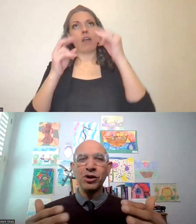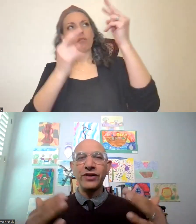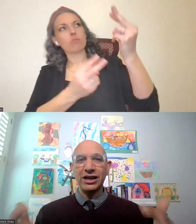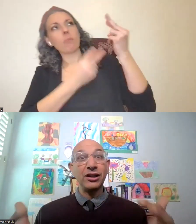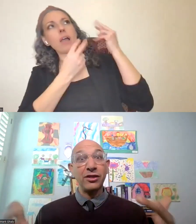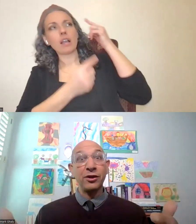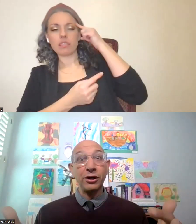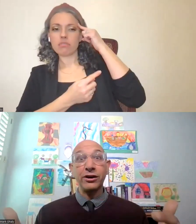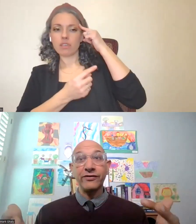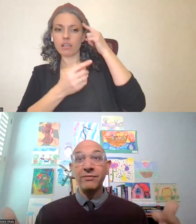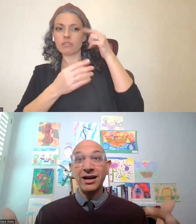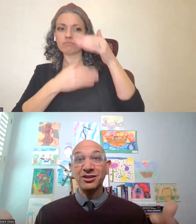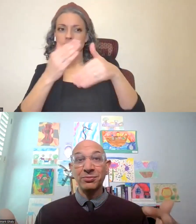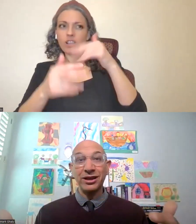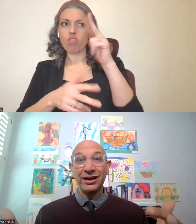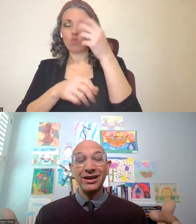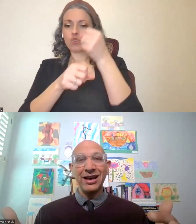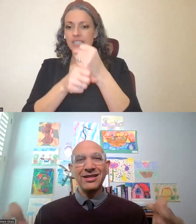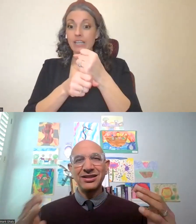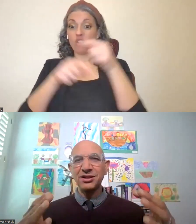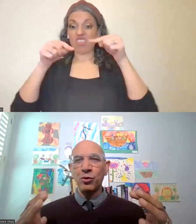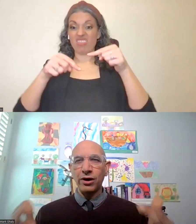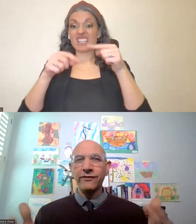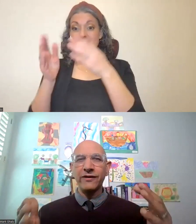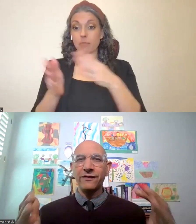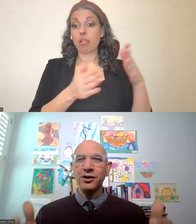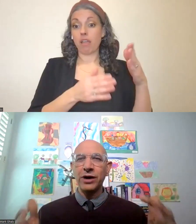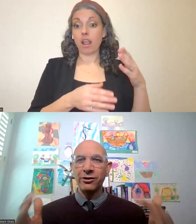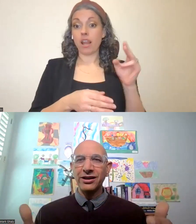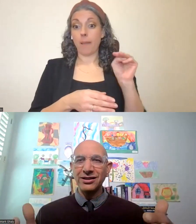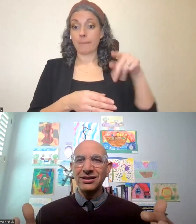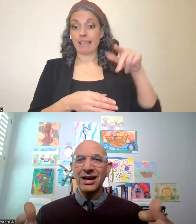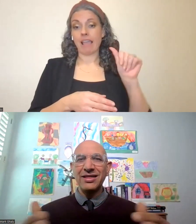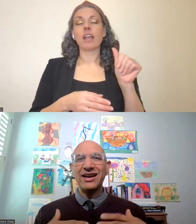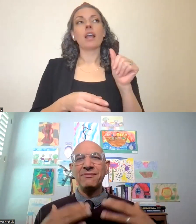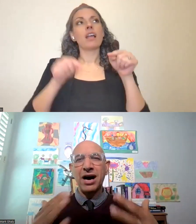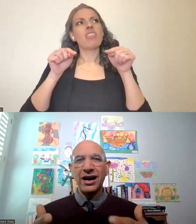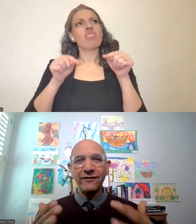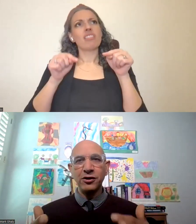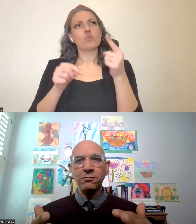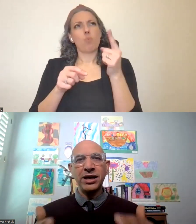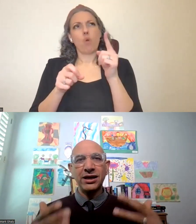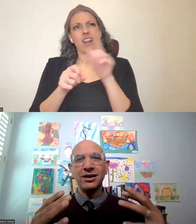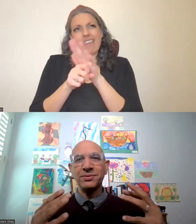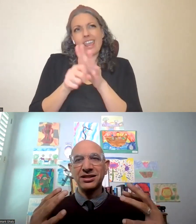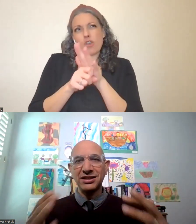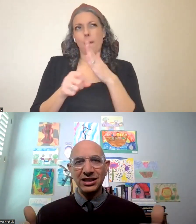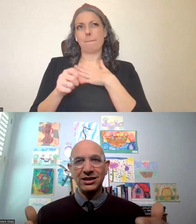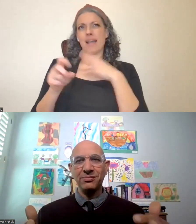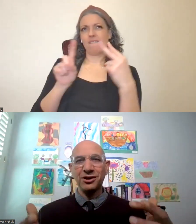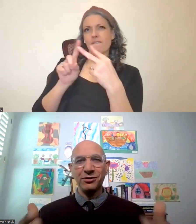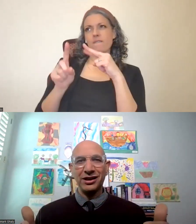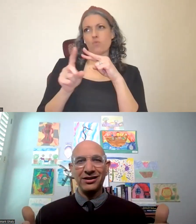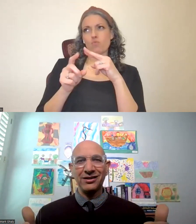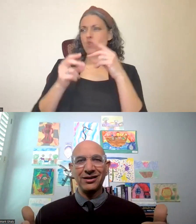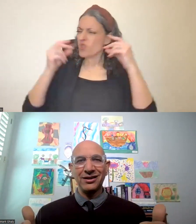on moving into the third year of the master plan, this is one of the few areas that, in my view, picked up